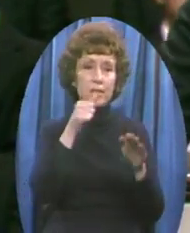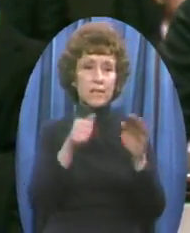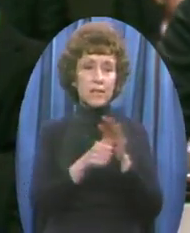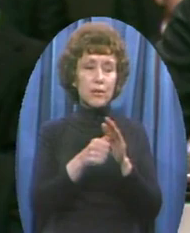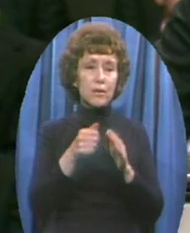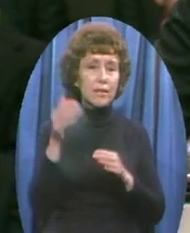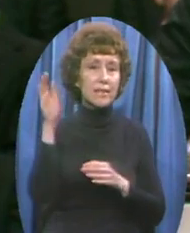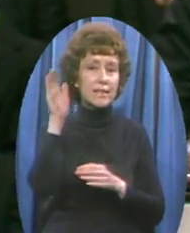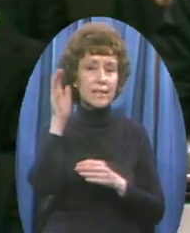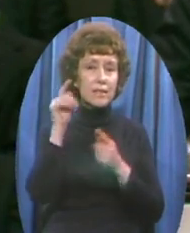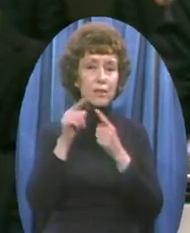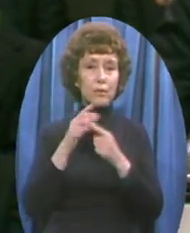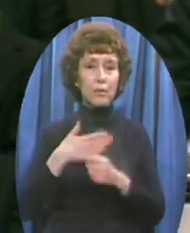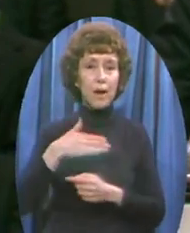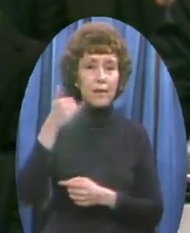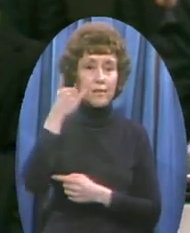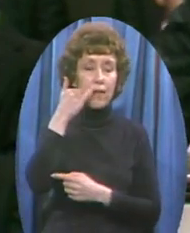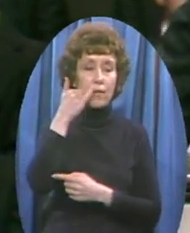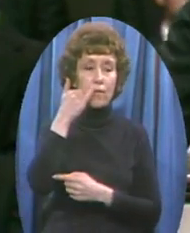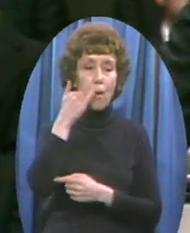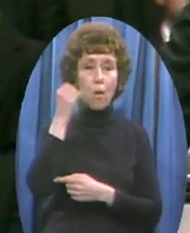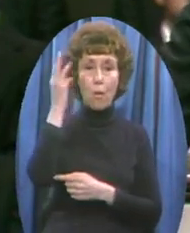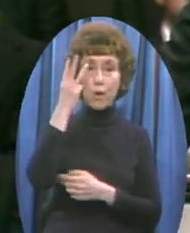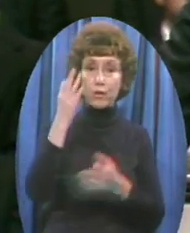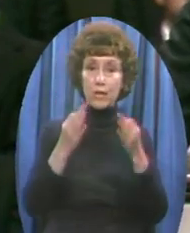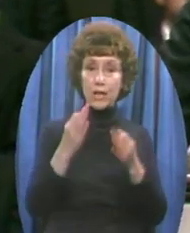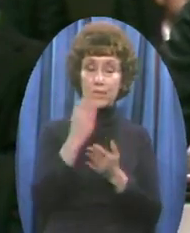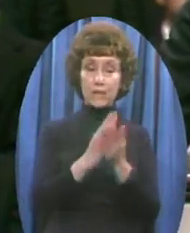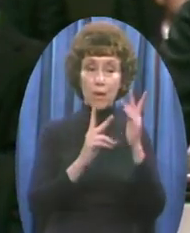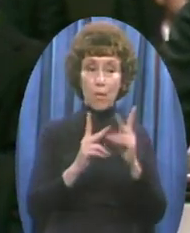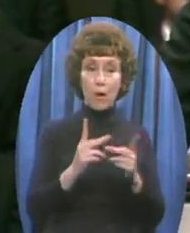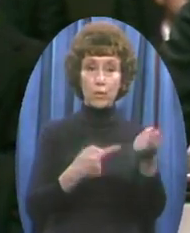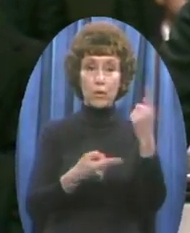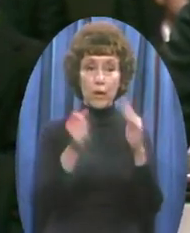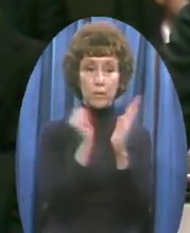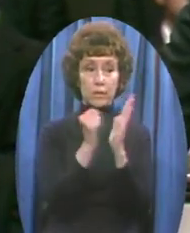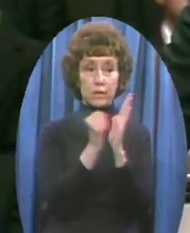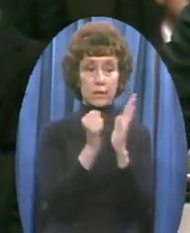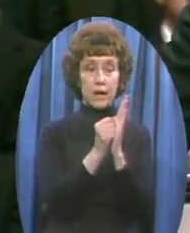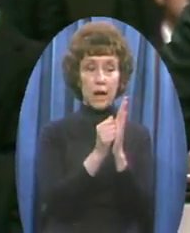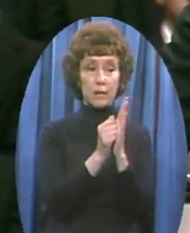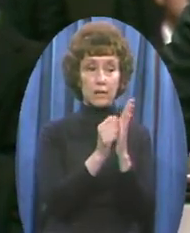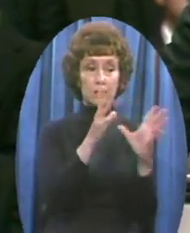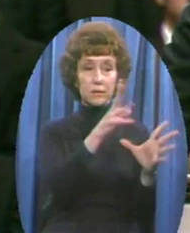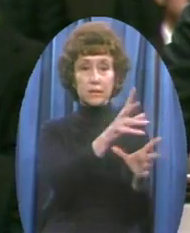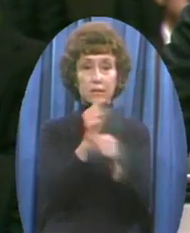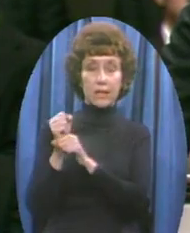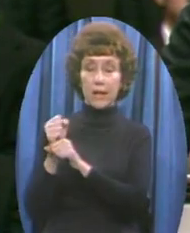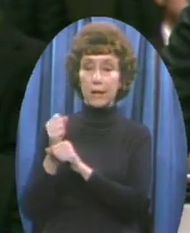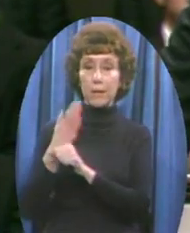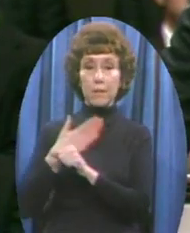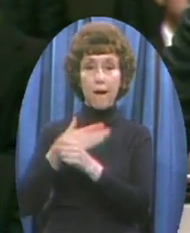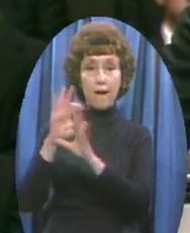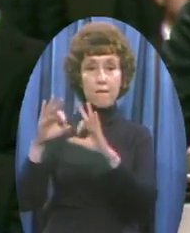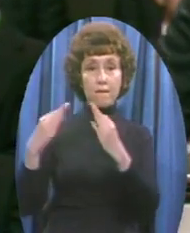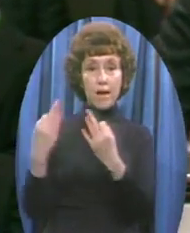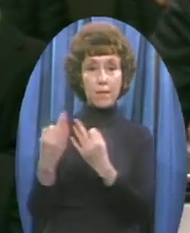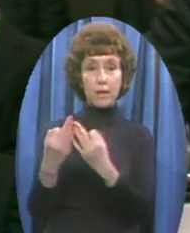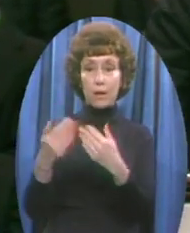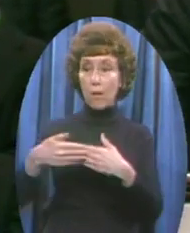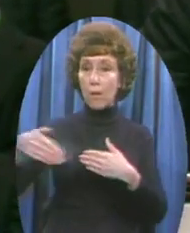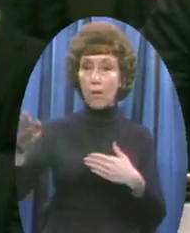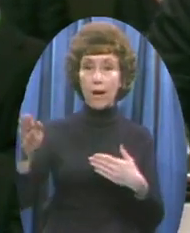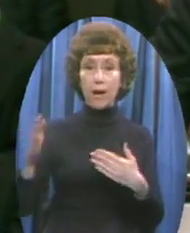knocking on the door to come and take my parents away or my family away or me. I've never had